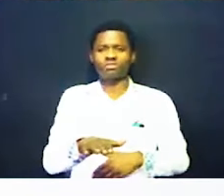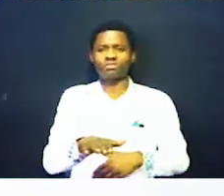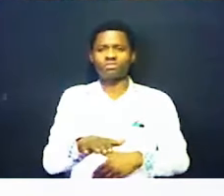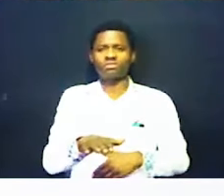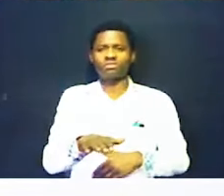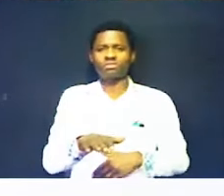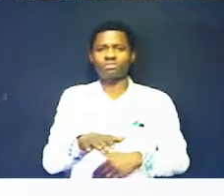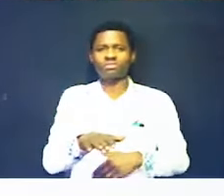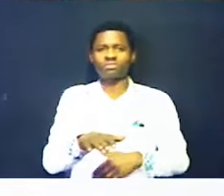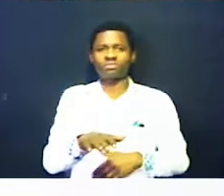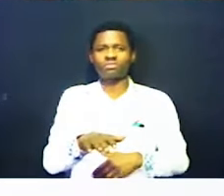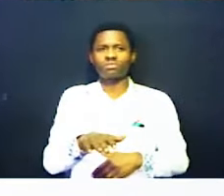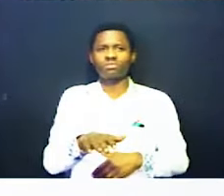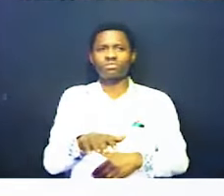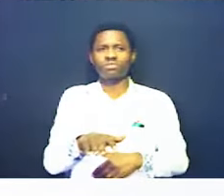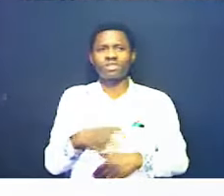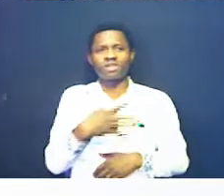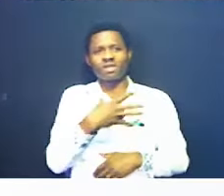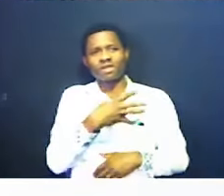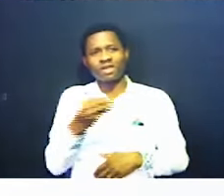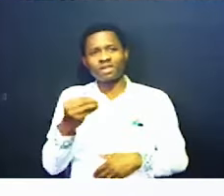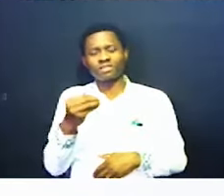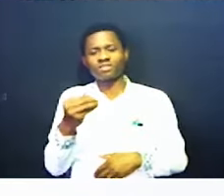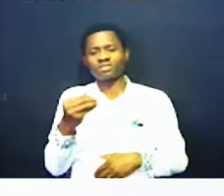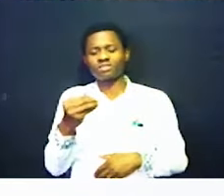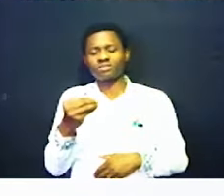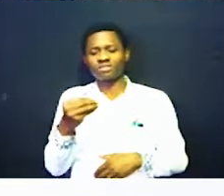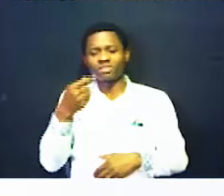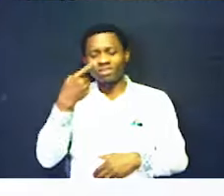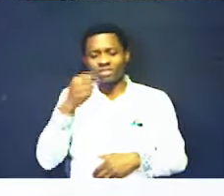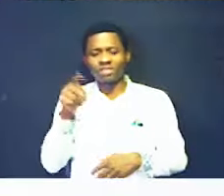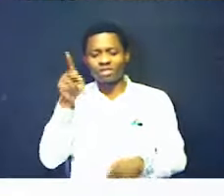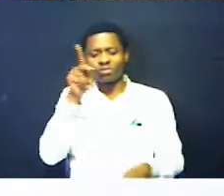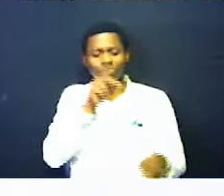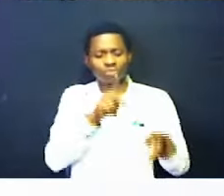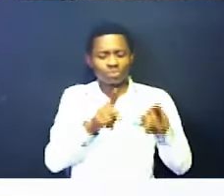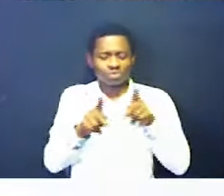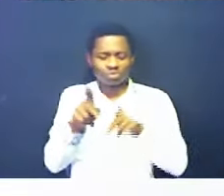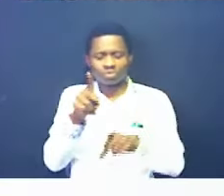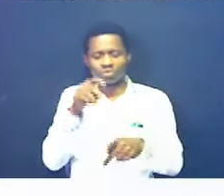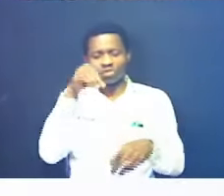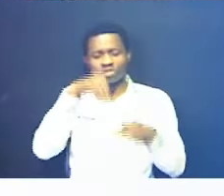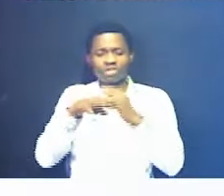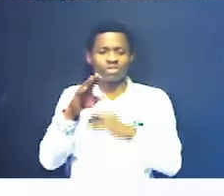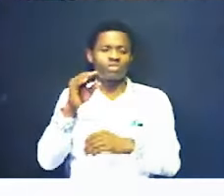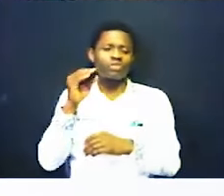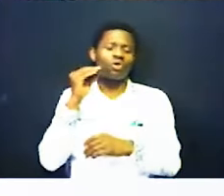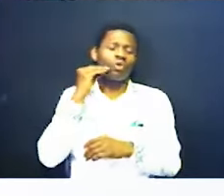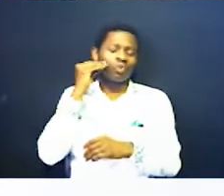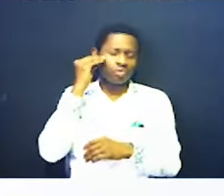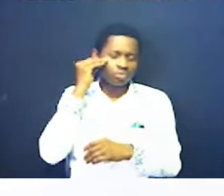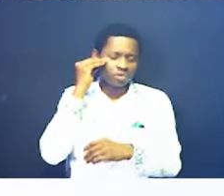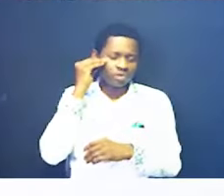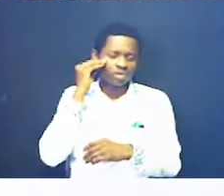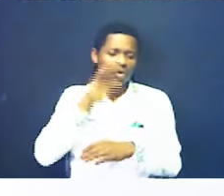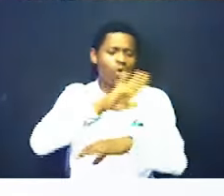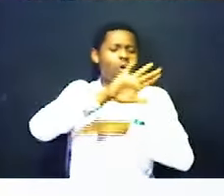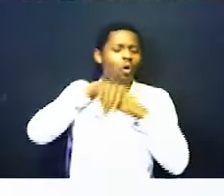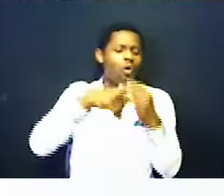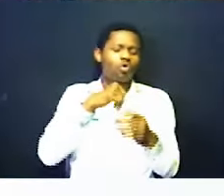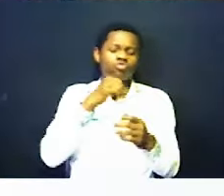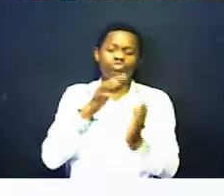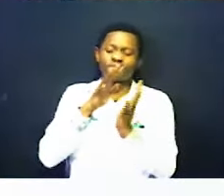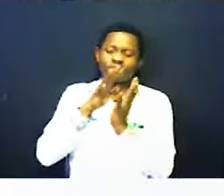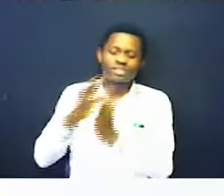not all, and the people in your household, and they will not shun your discipline. And